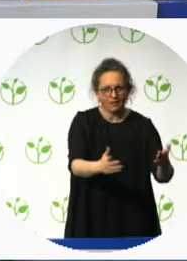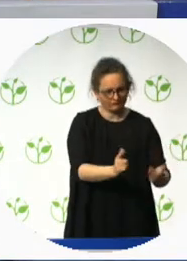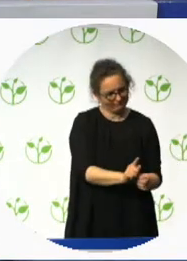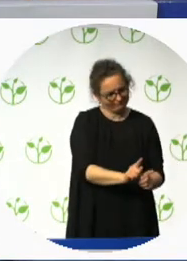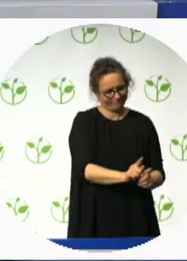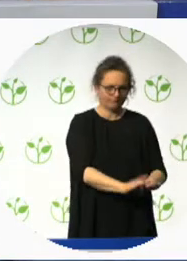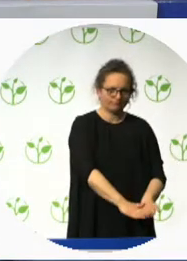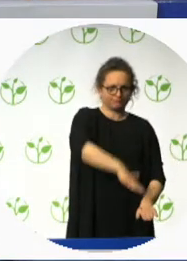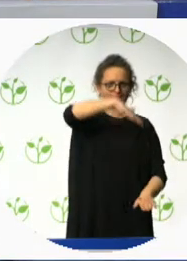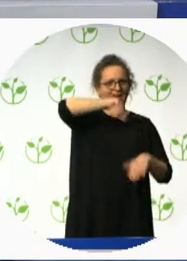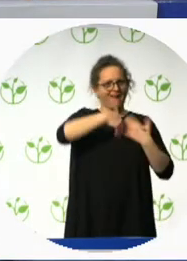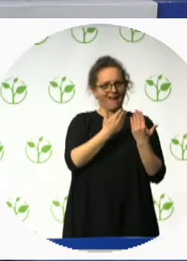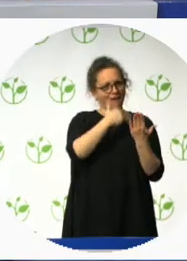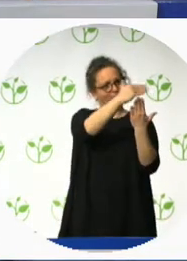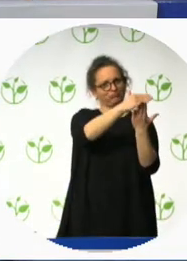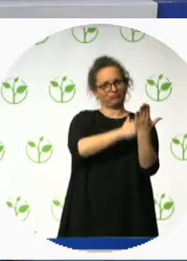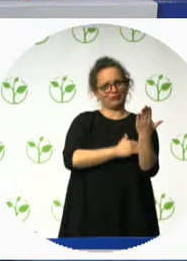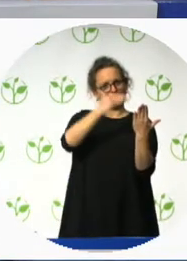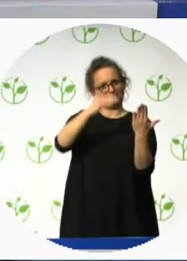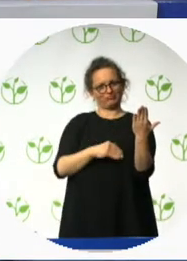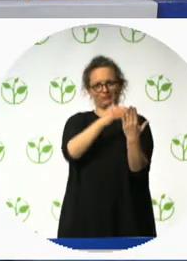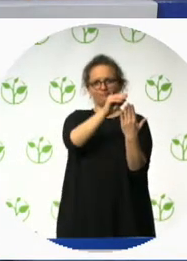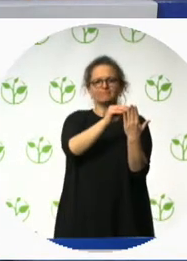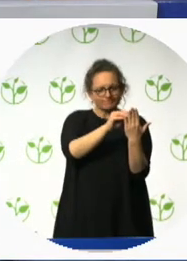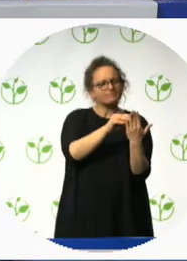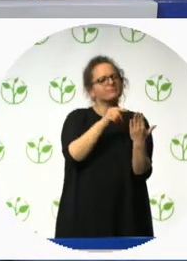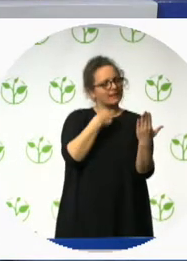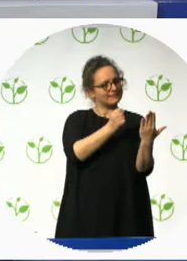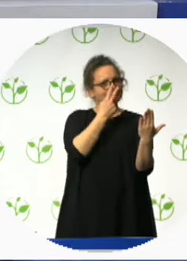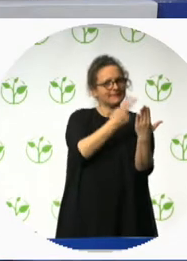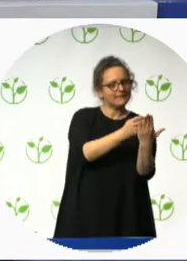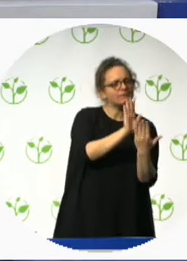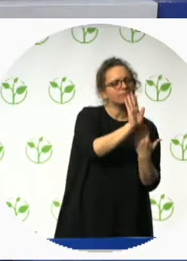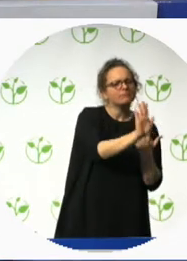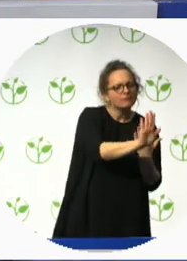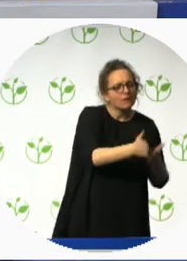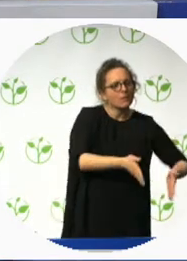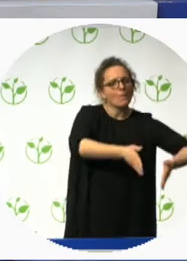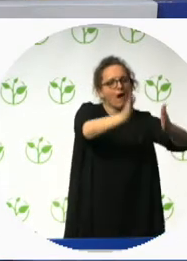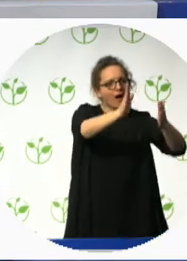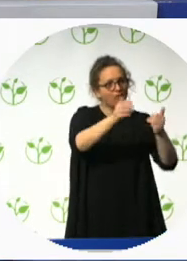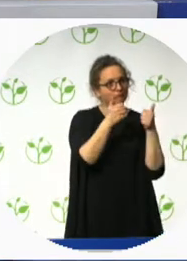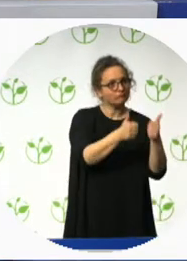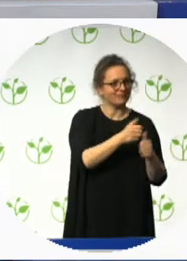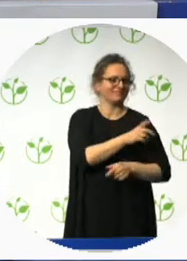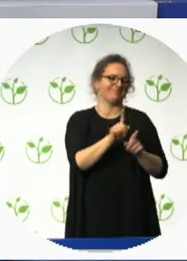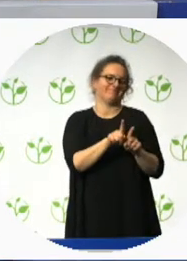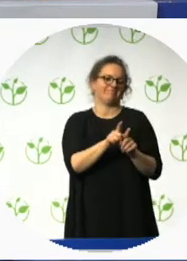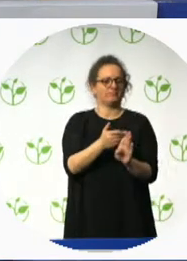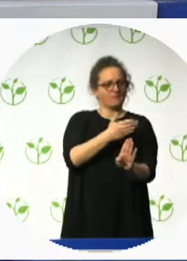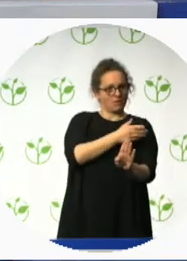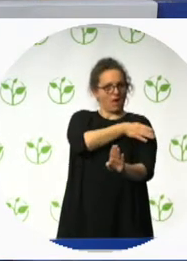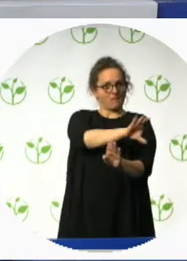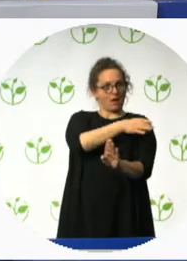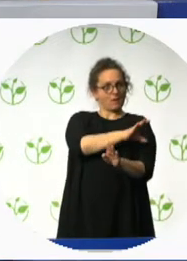it that they make it in their own way, empowerment. And so on. So for us, it's